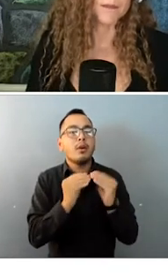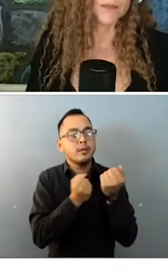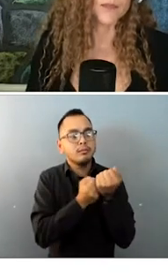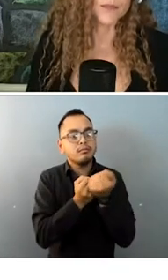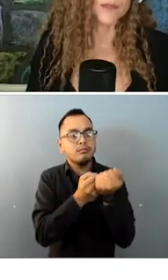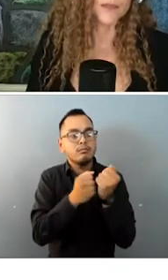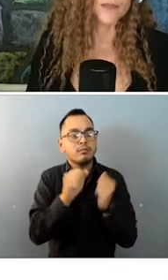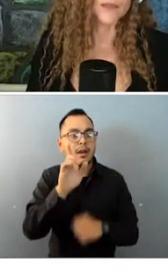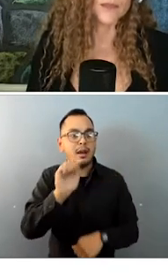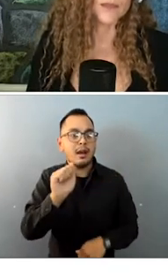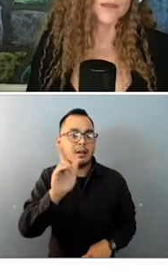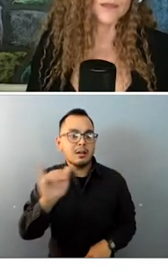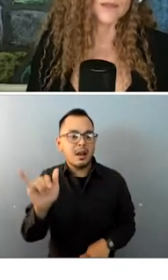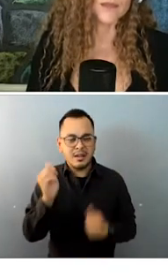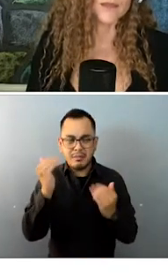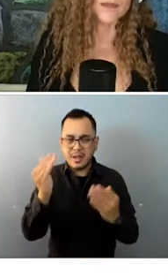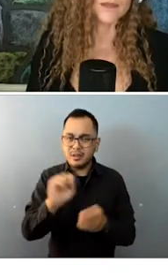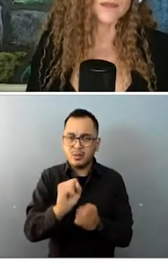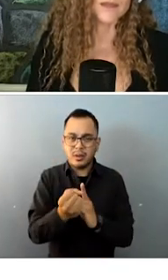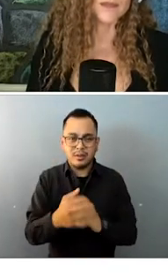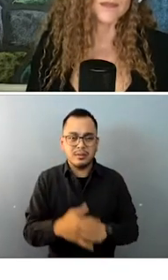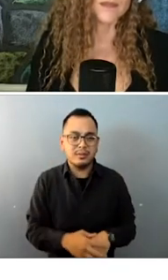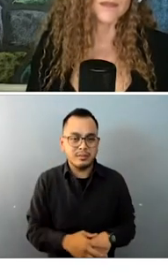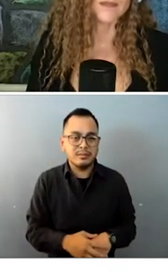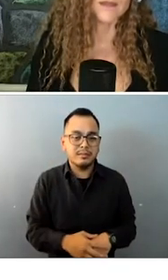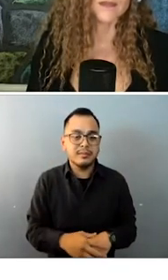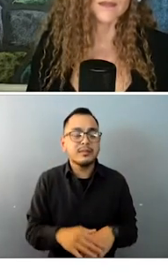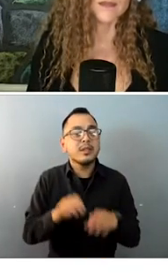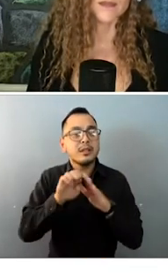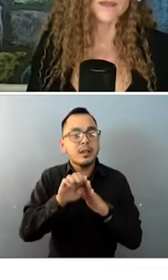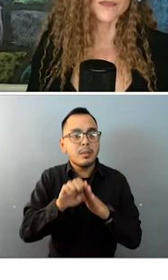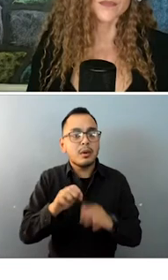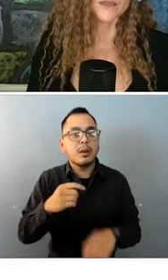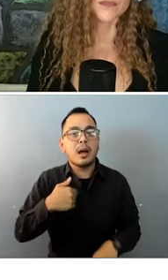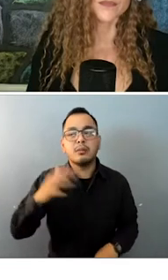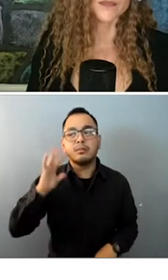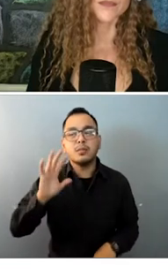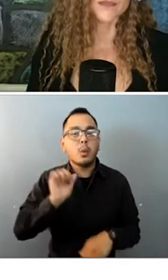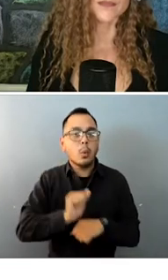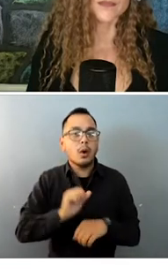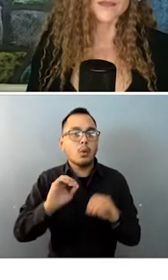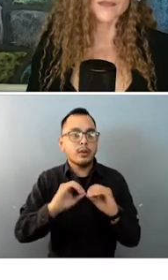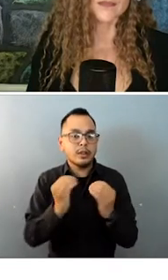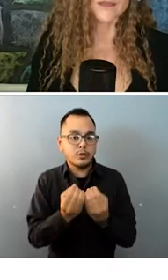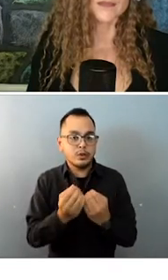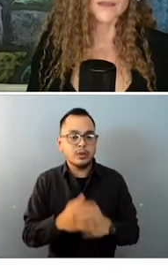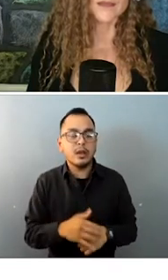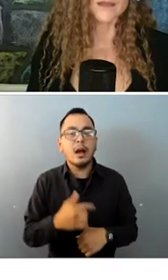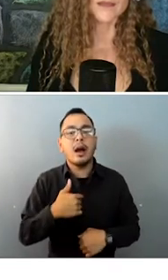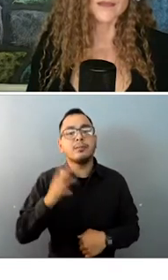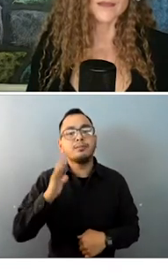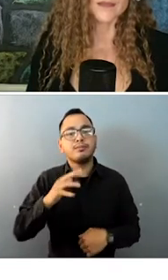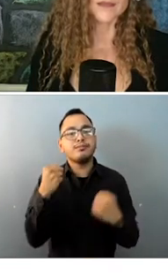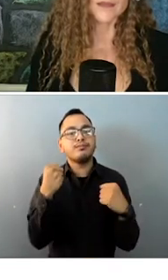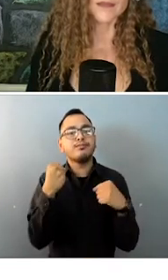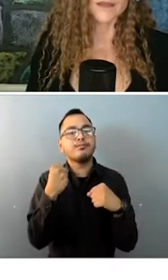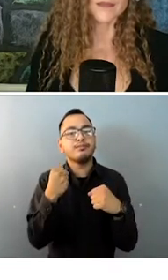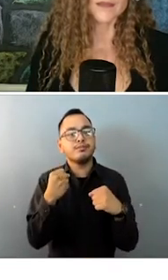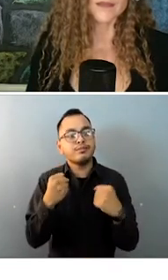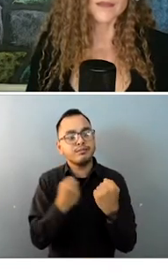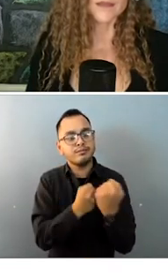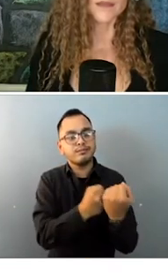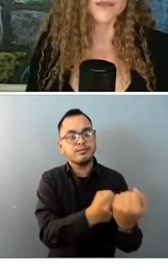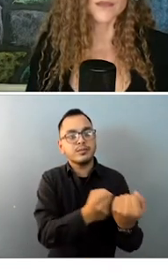different situations. For example, when I worked in one organization, advocating